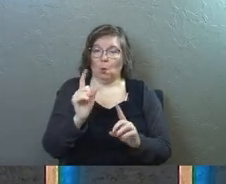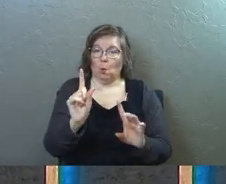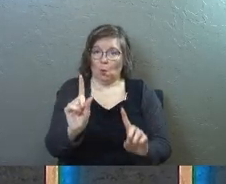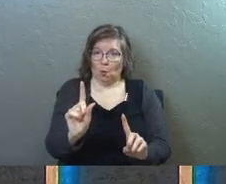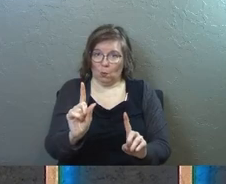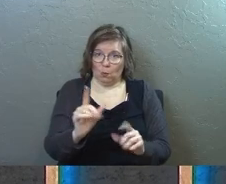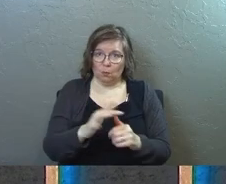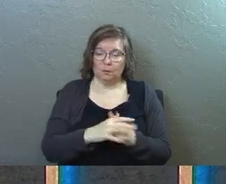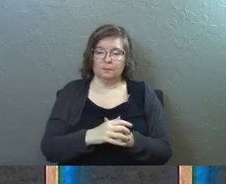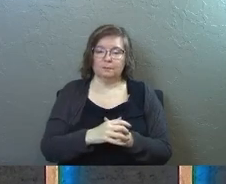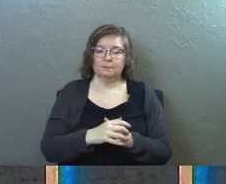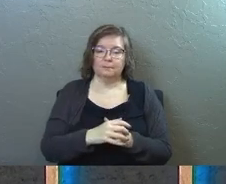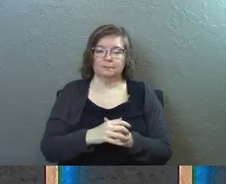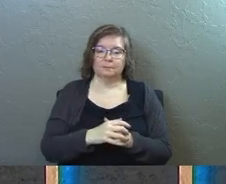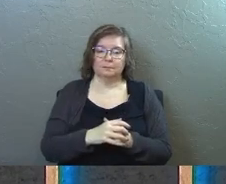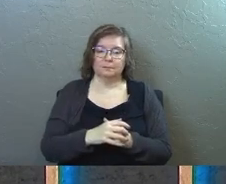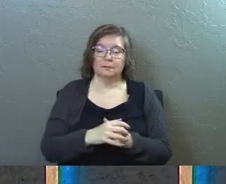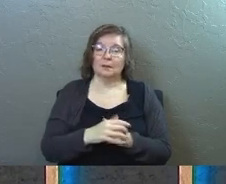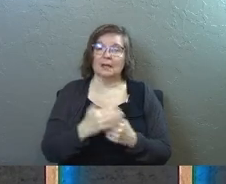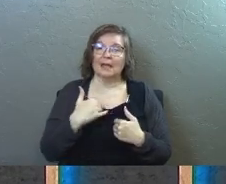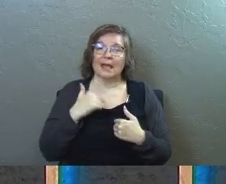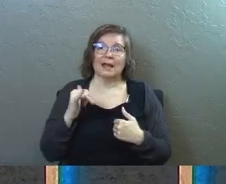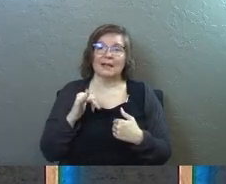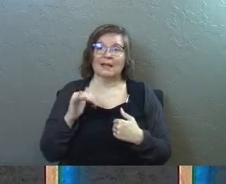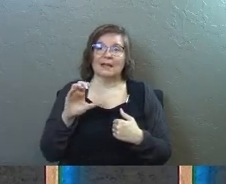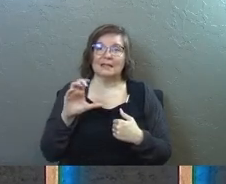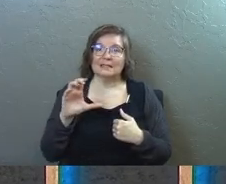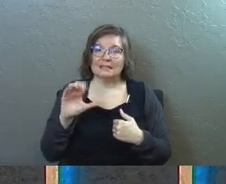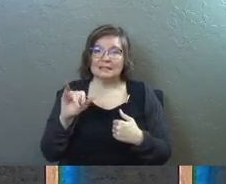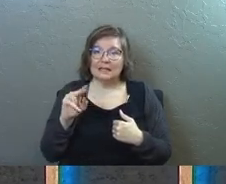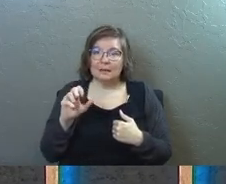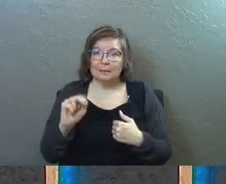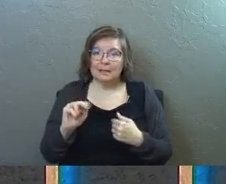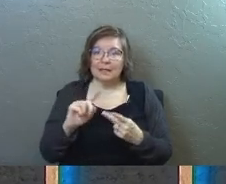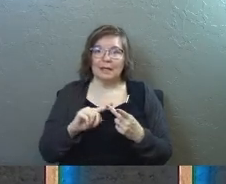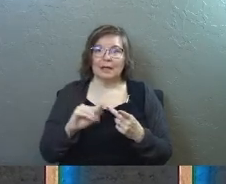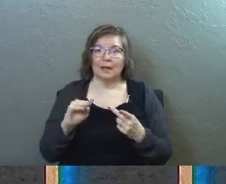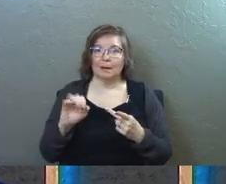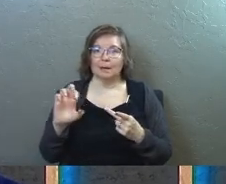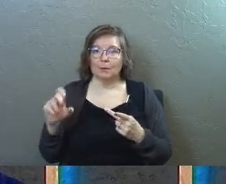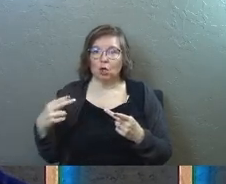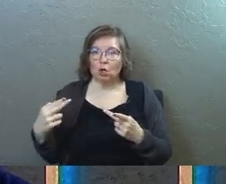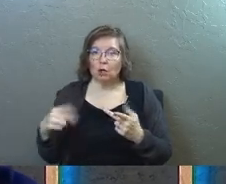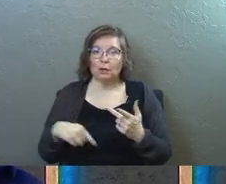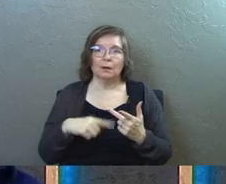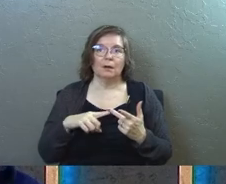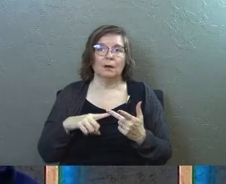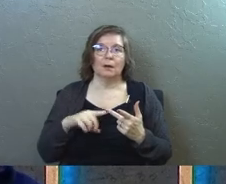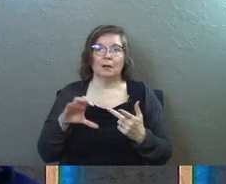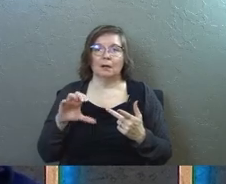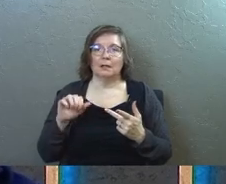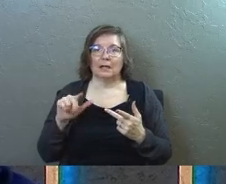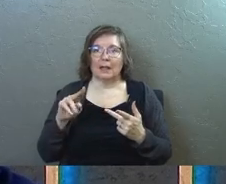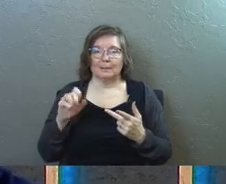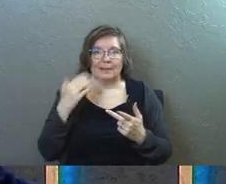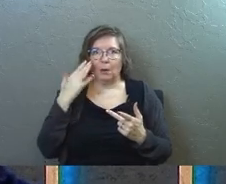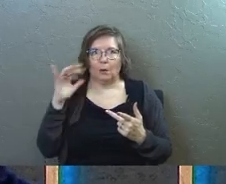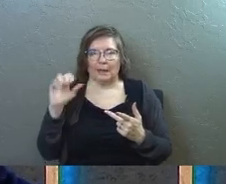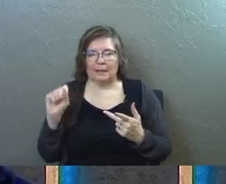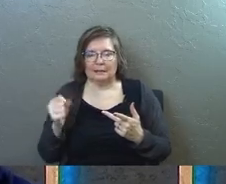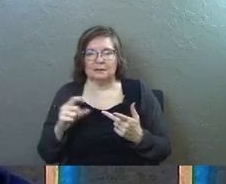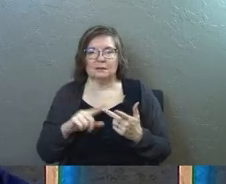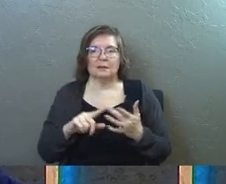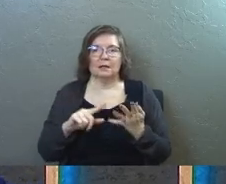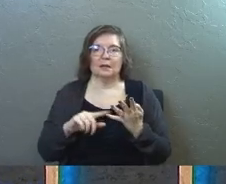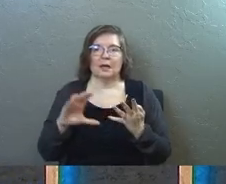for one more second and it had like cinnamon in it and had myrrh in it and it had calamus which I don't know what that